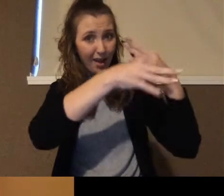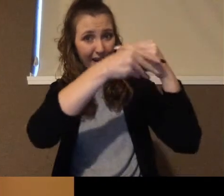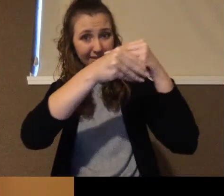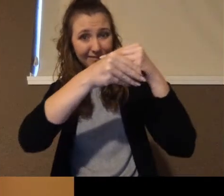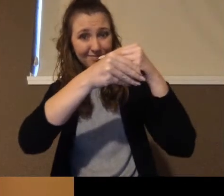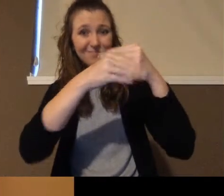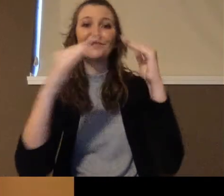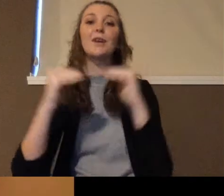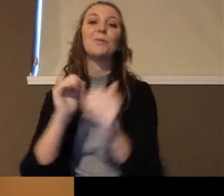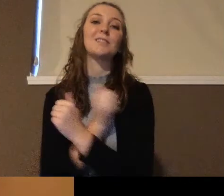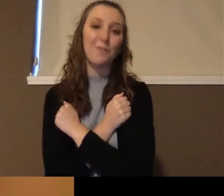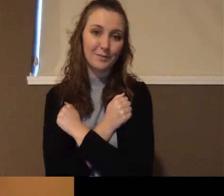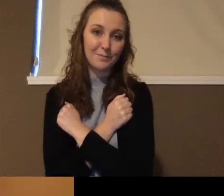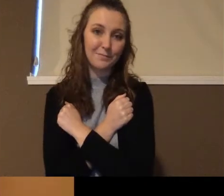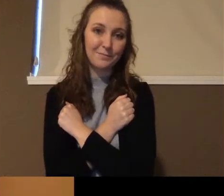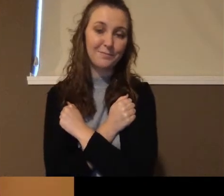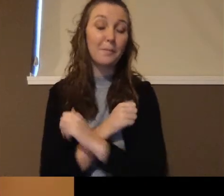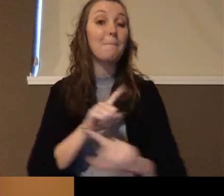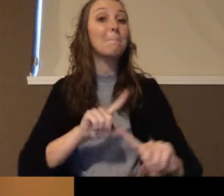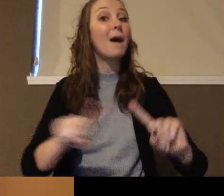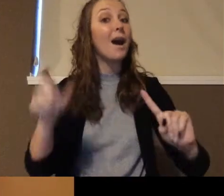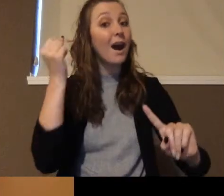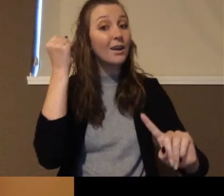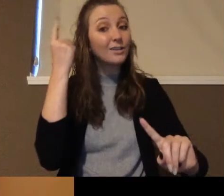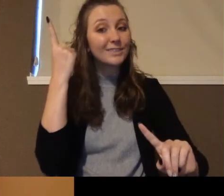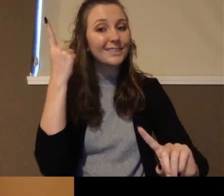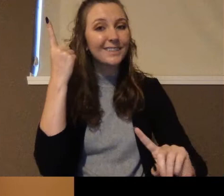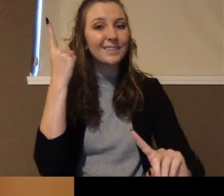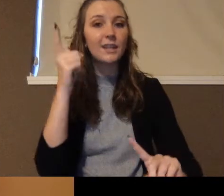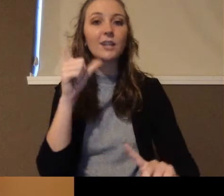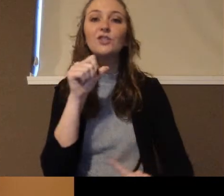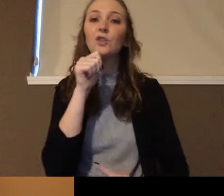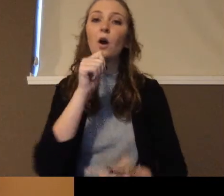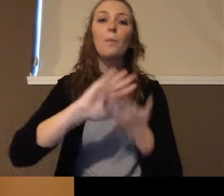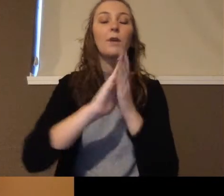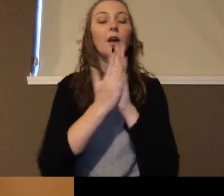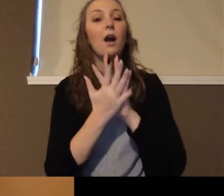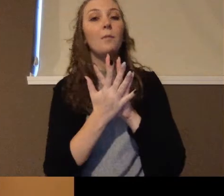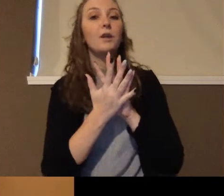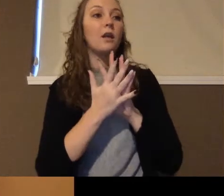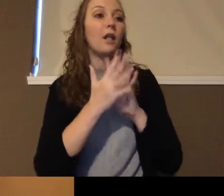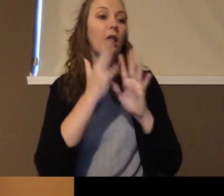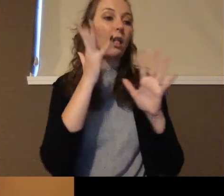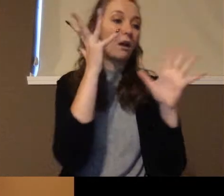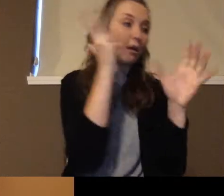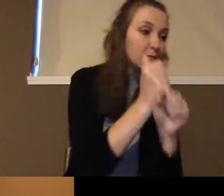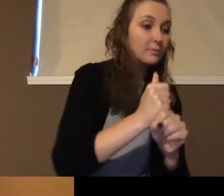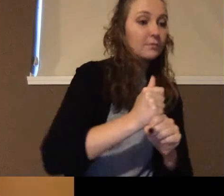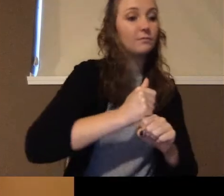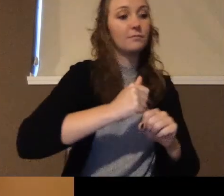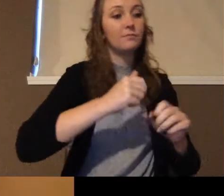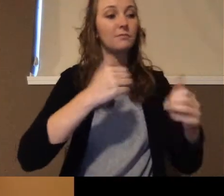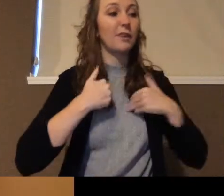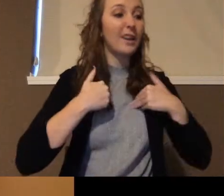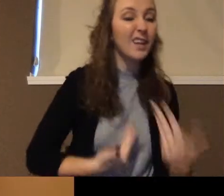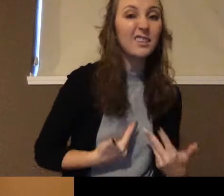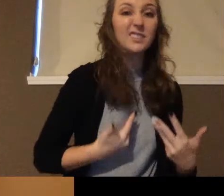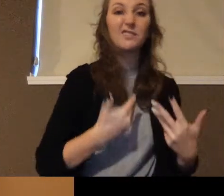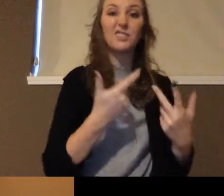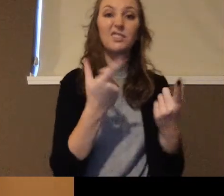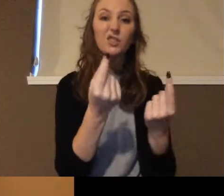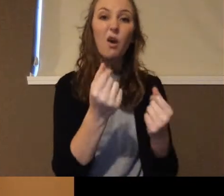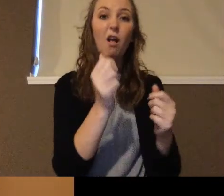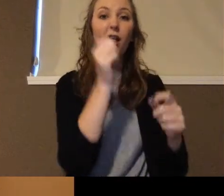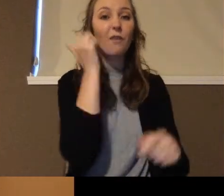law code, the sum total is love. But make sure that you don't get so absorbed and exhausted